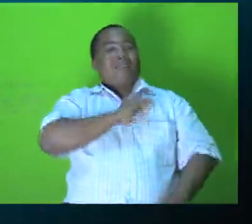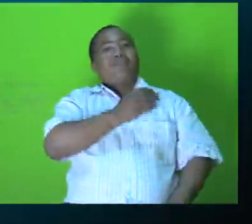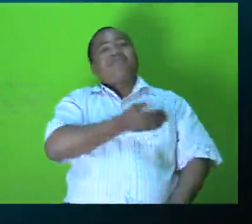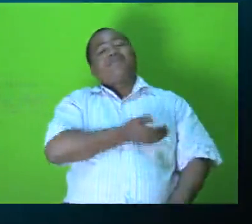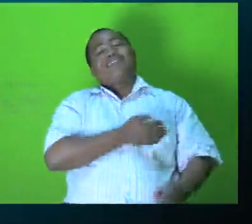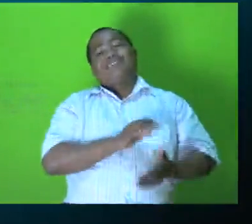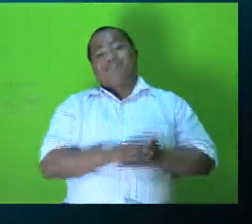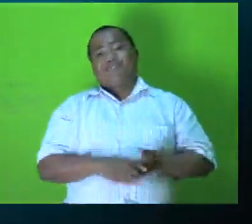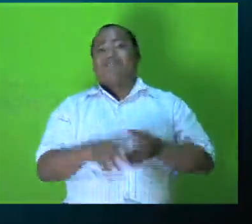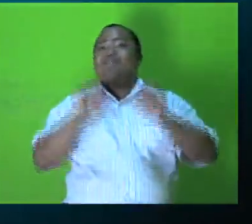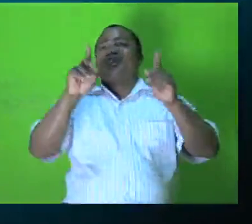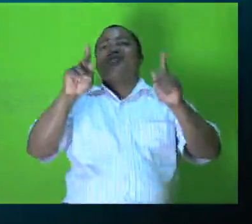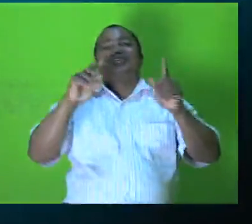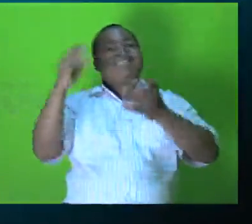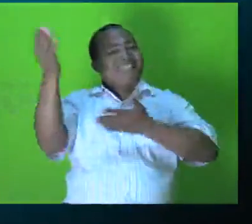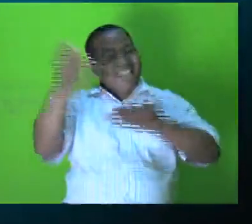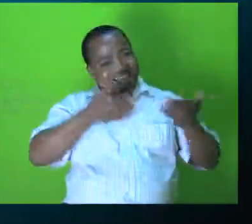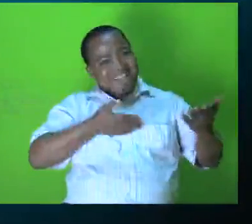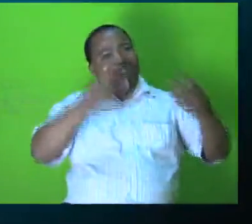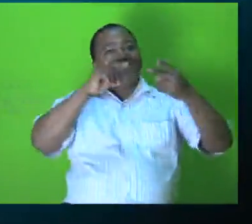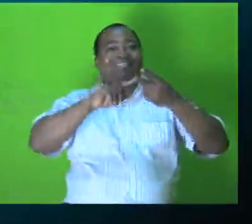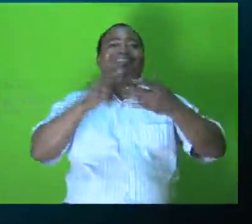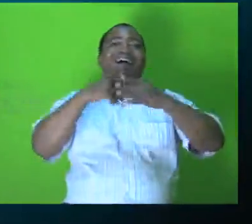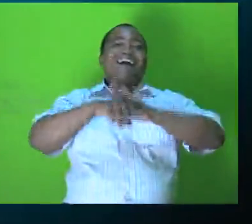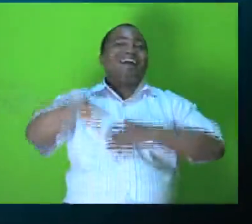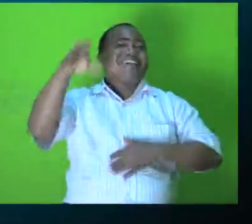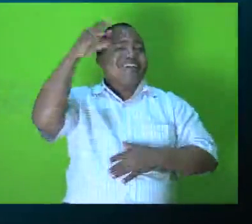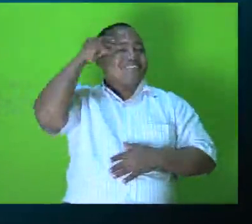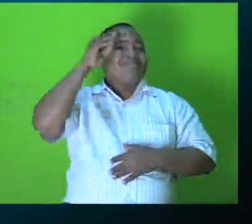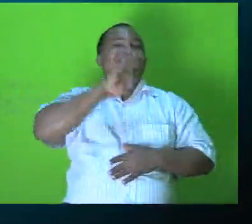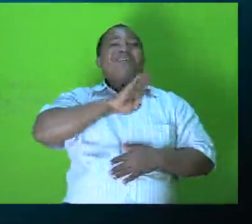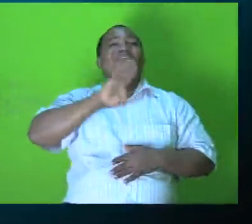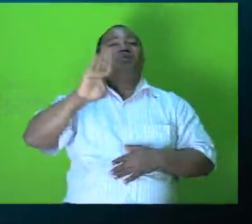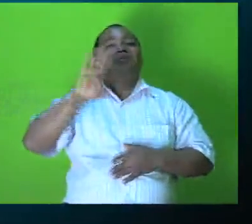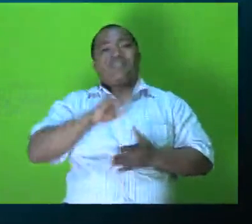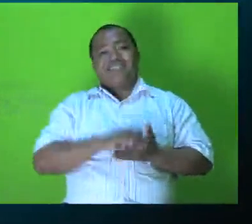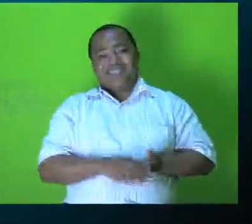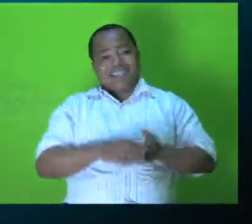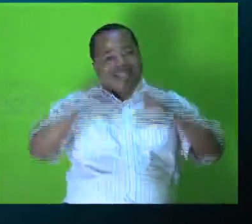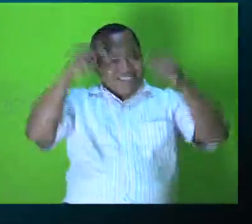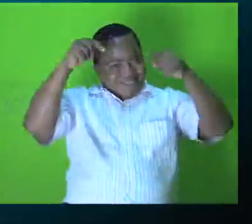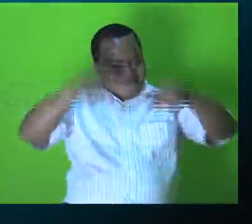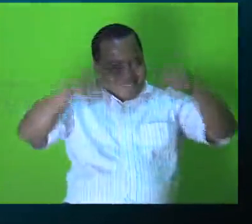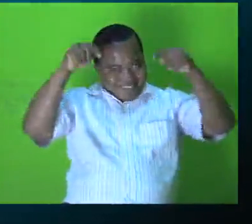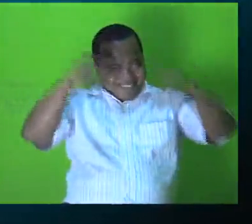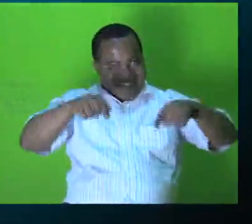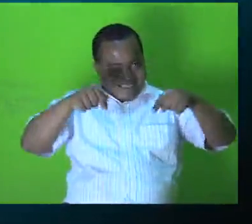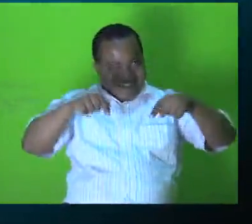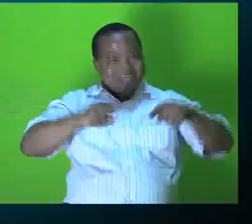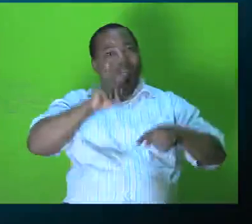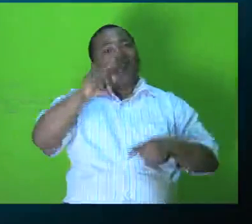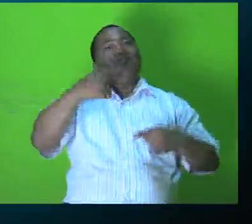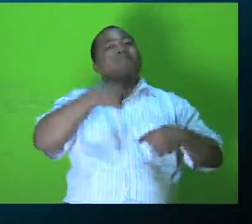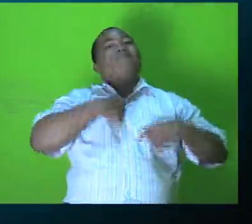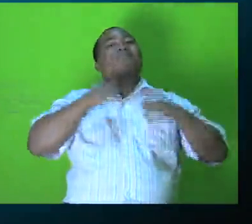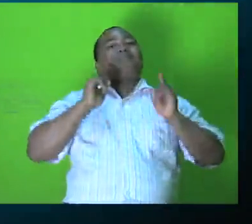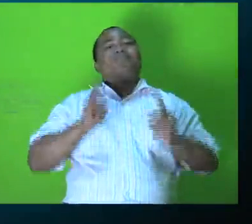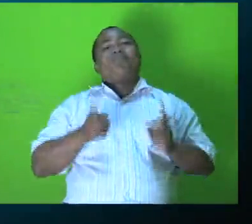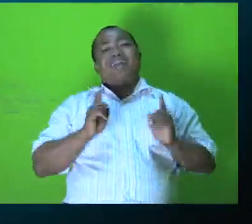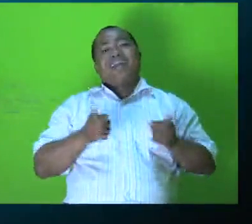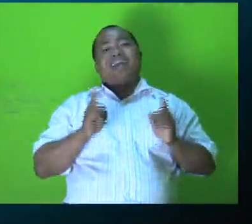Welcome again in biology program, and today you are with